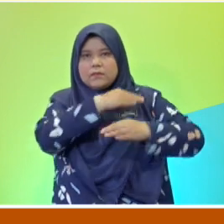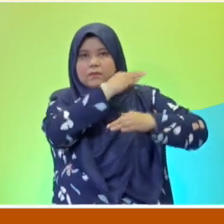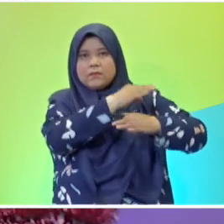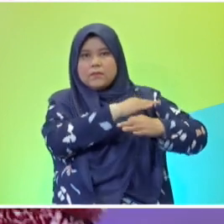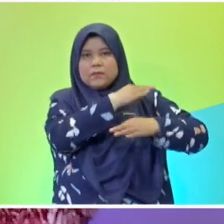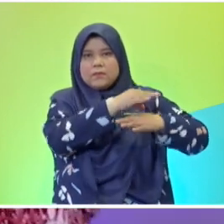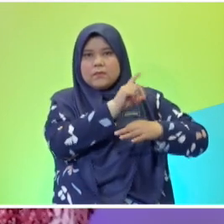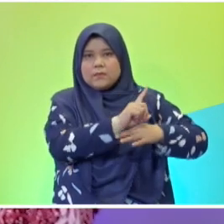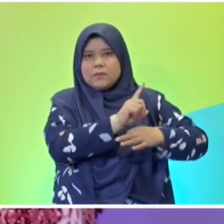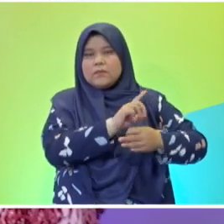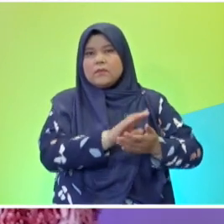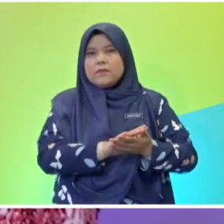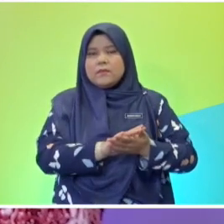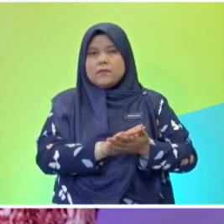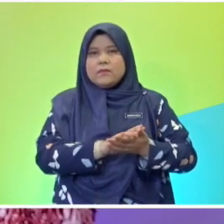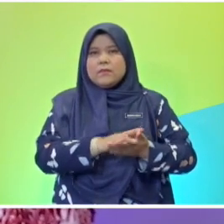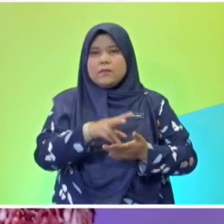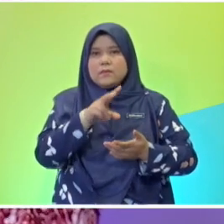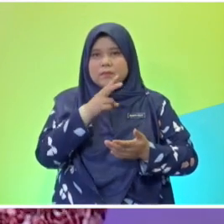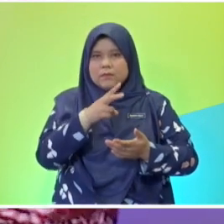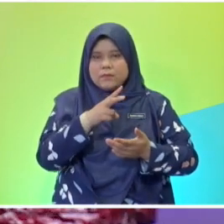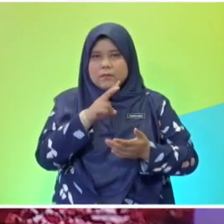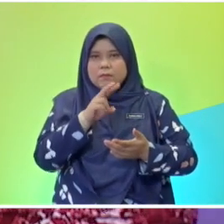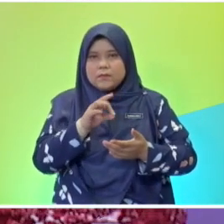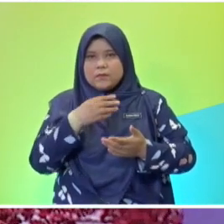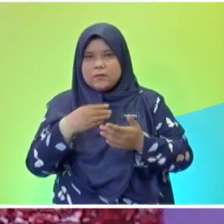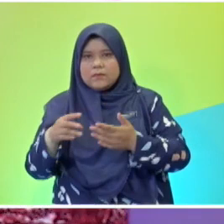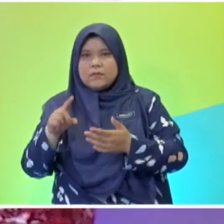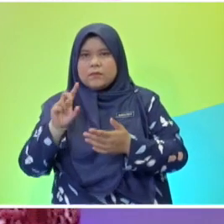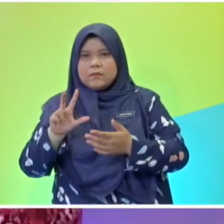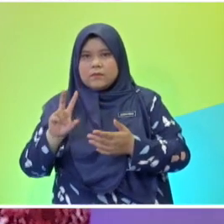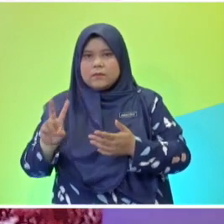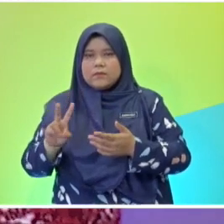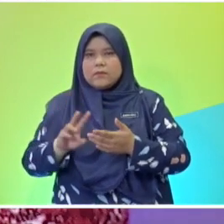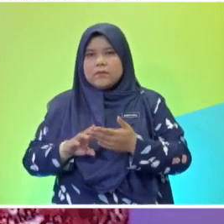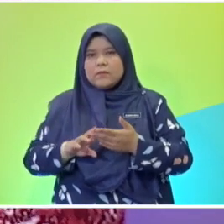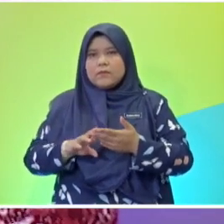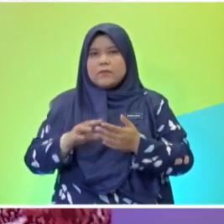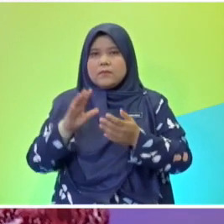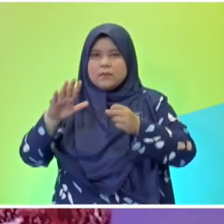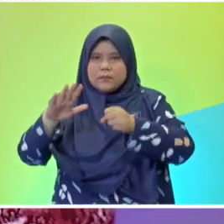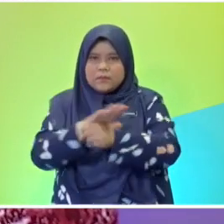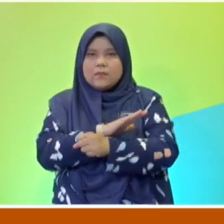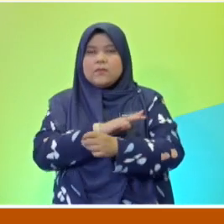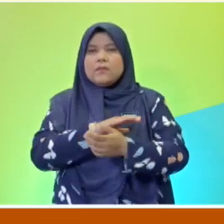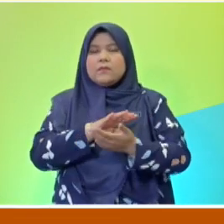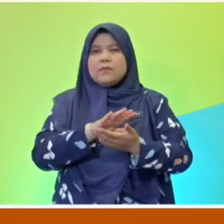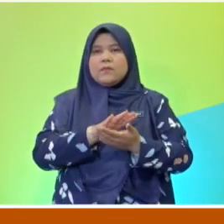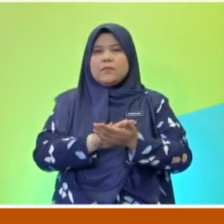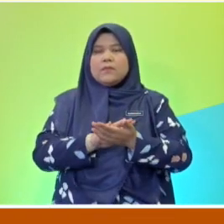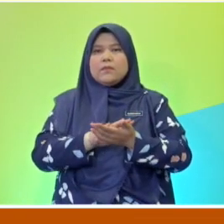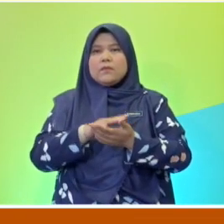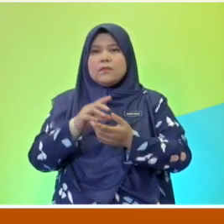for question number 29 until 32, they are going to fill up the gap to complete the